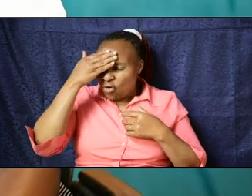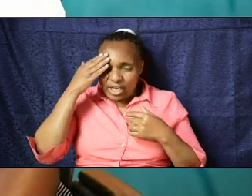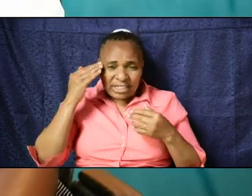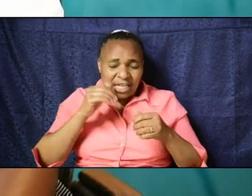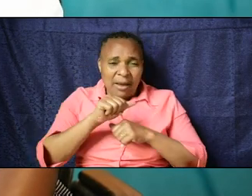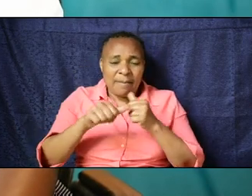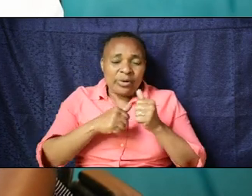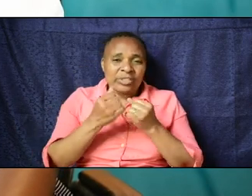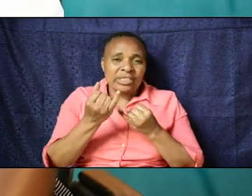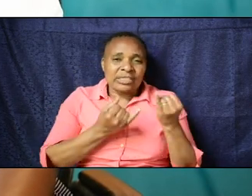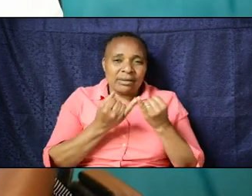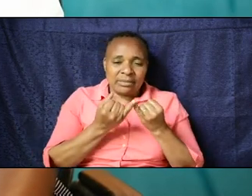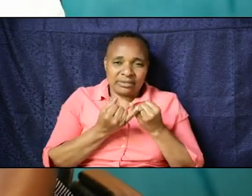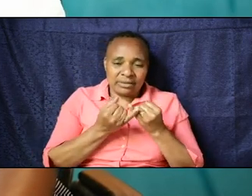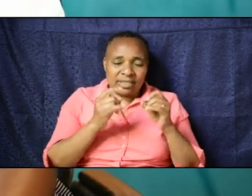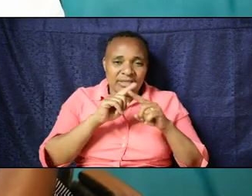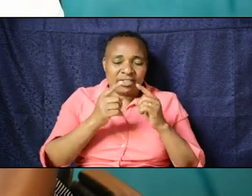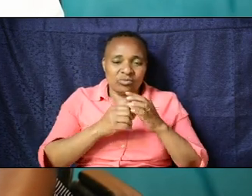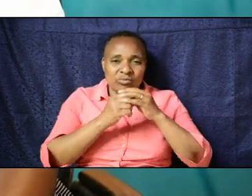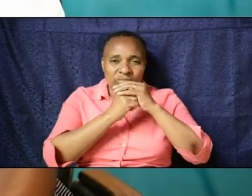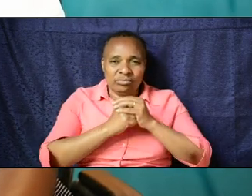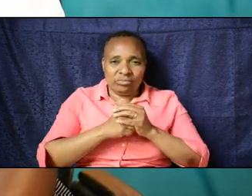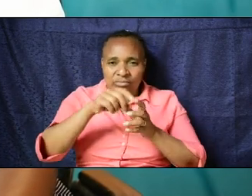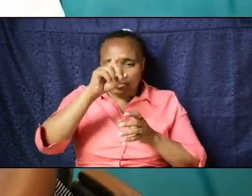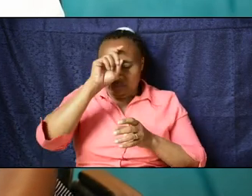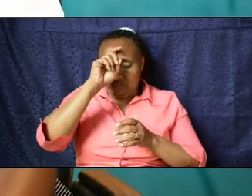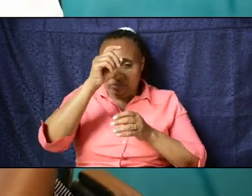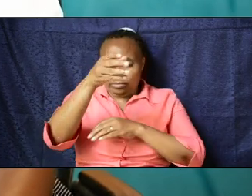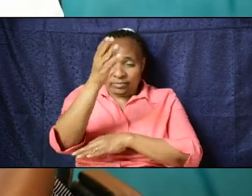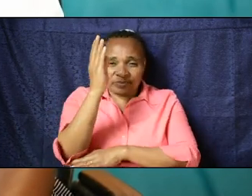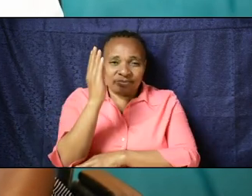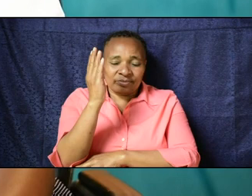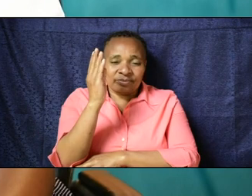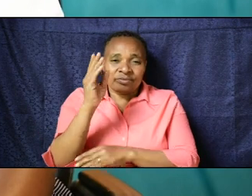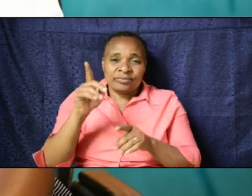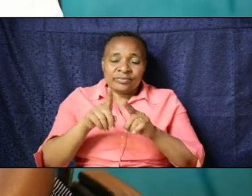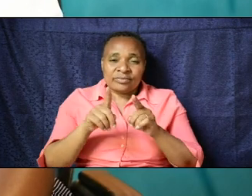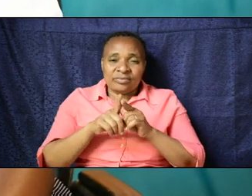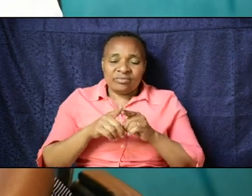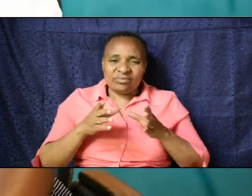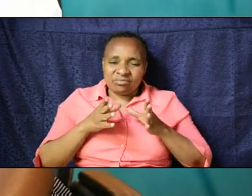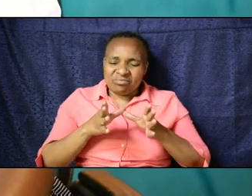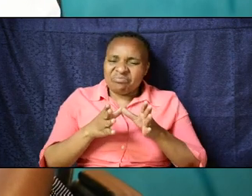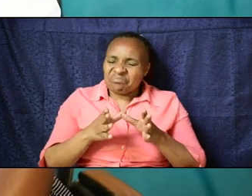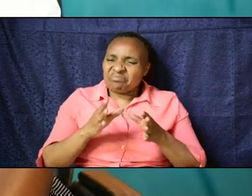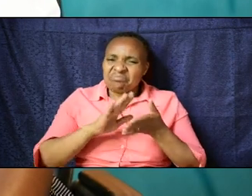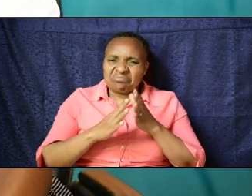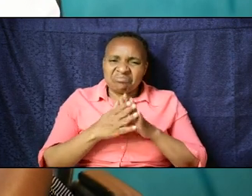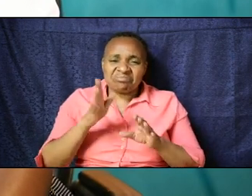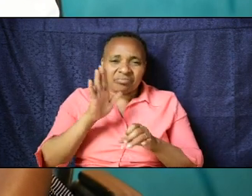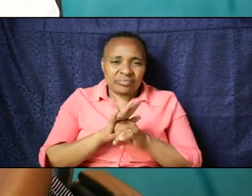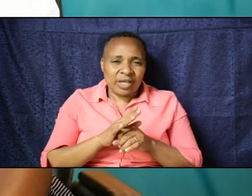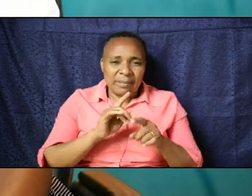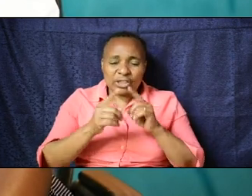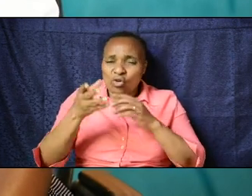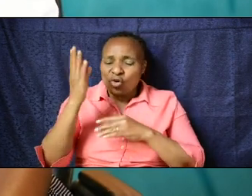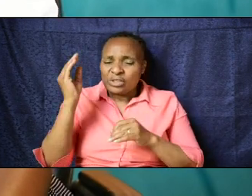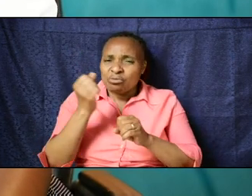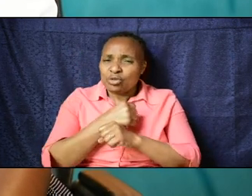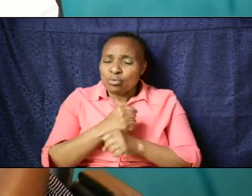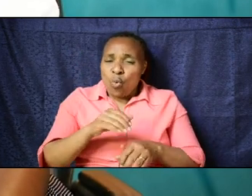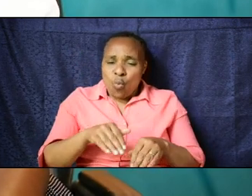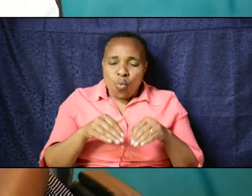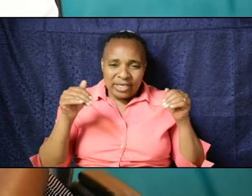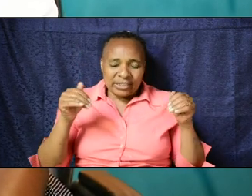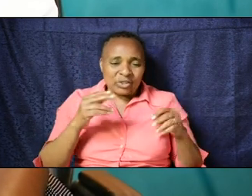example, and also worshipped the Egyptian gods if the pressure became too much for them. God did not wait for them to, you